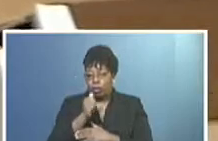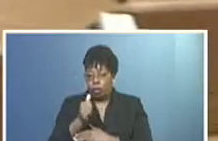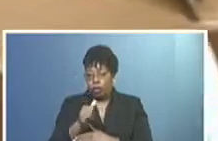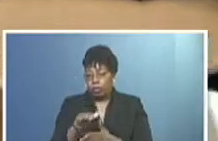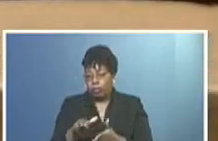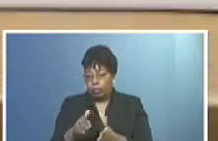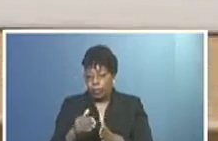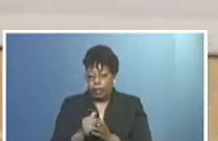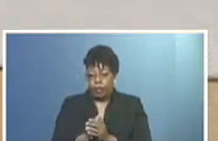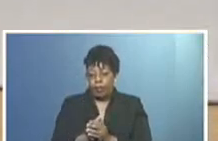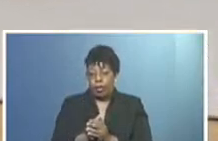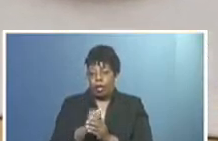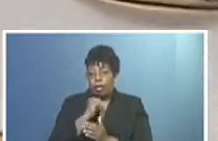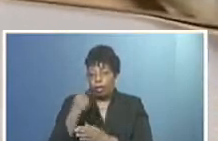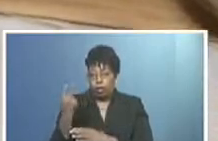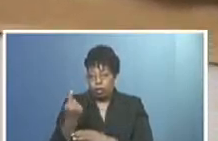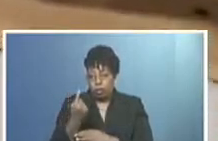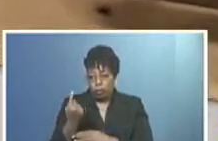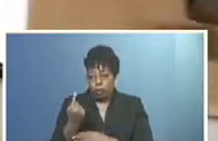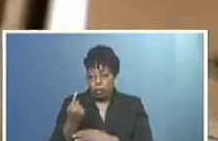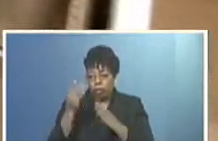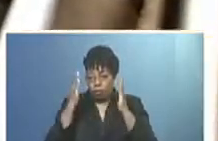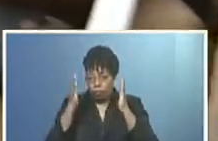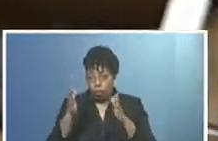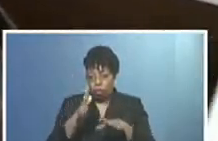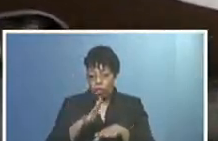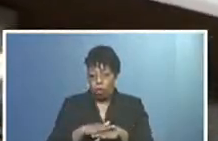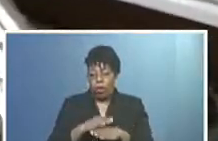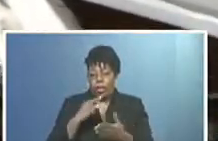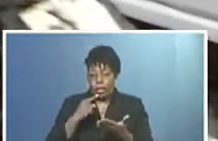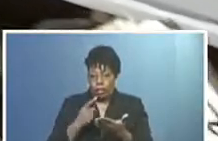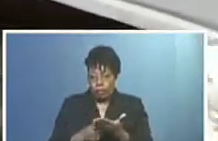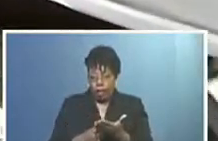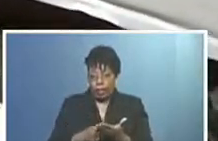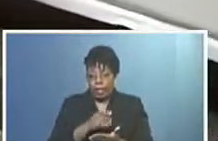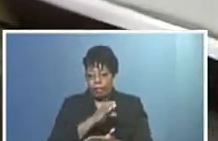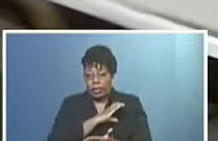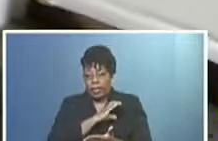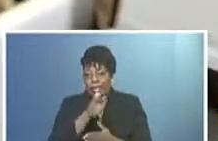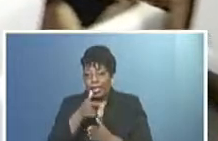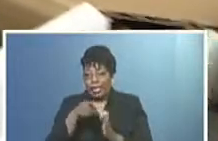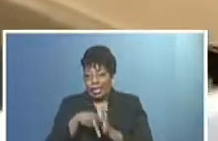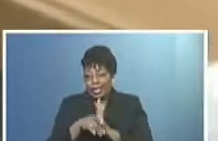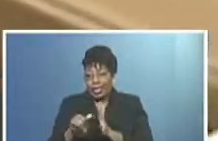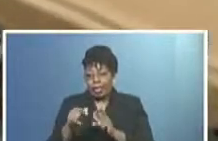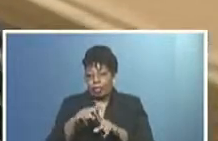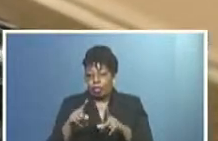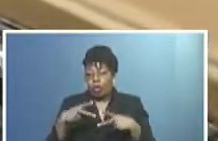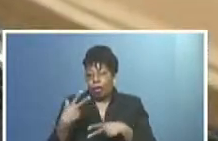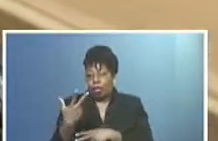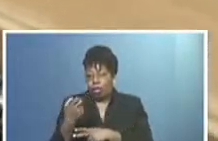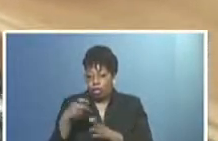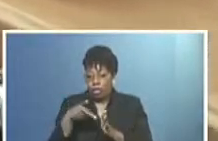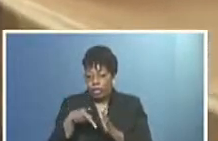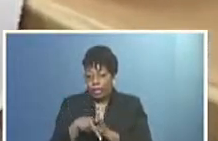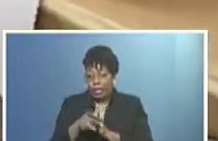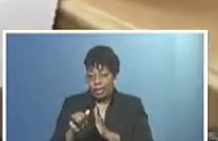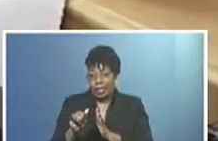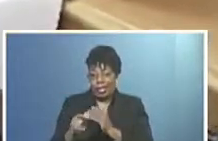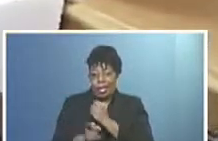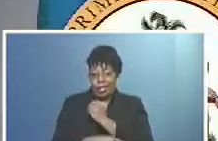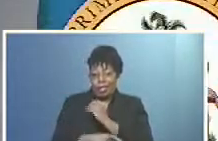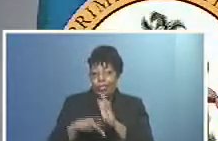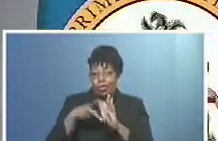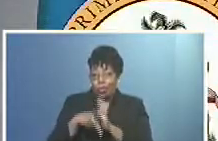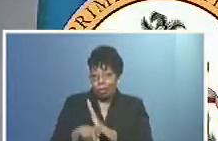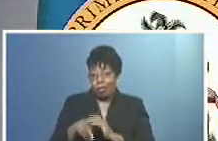I don't just want to concentrate on the fact that it's police killing, because you got 13 killings, 13 attempt to